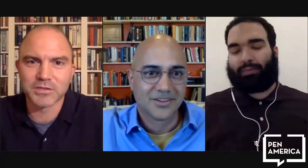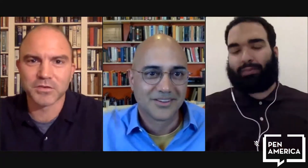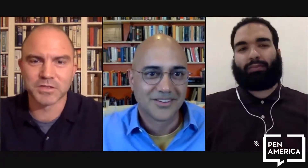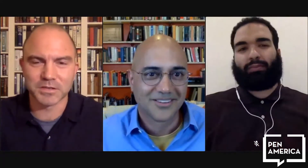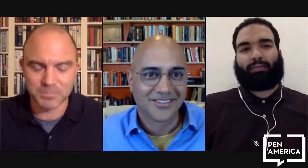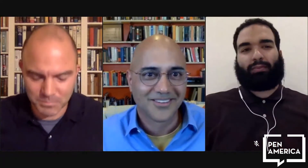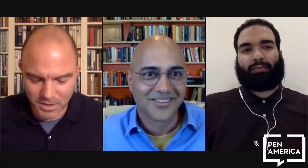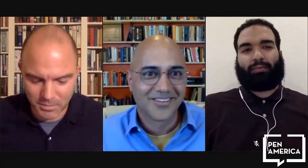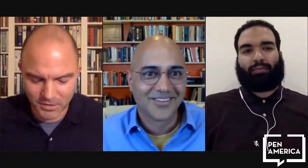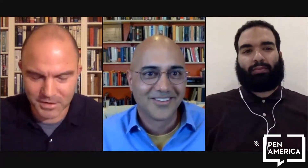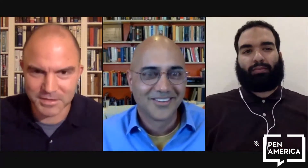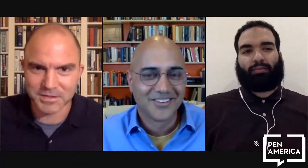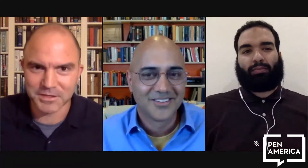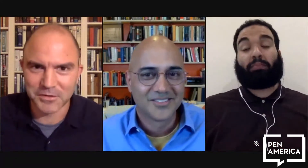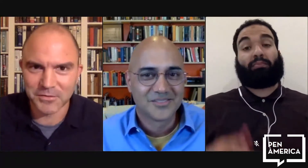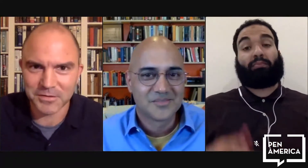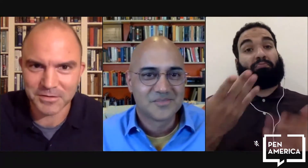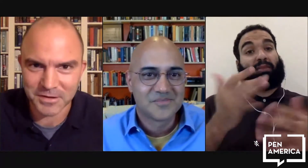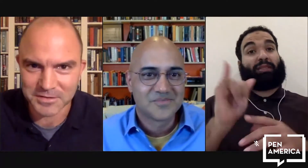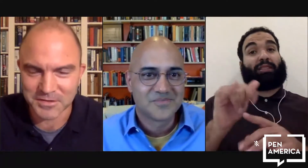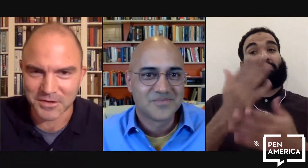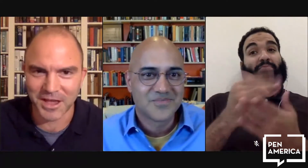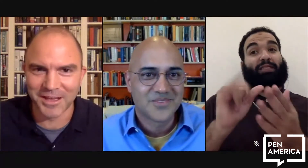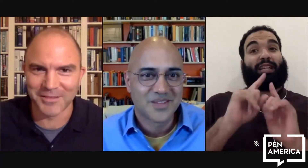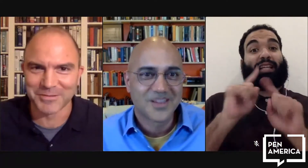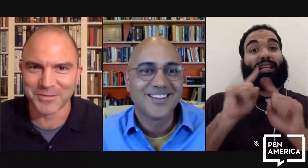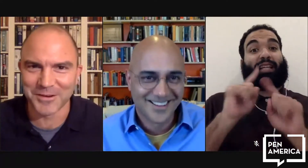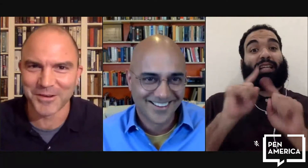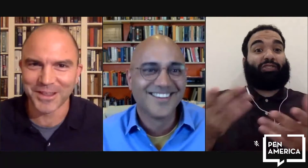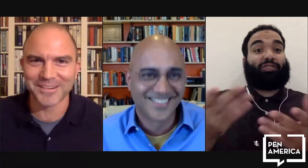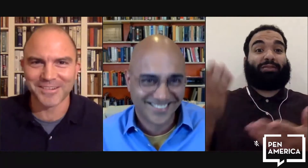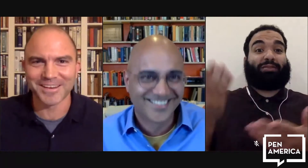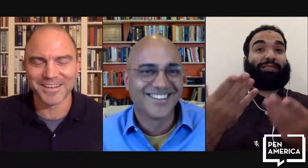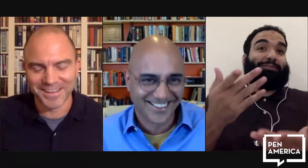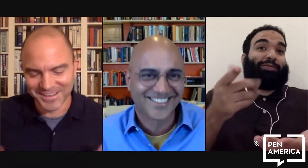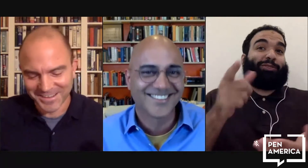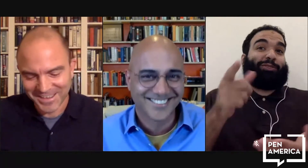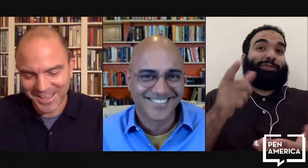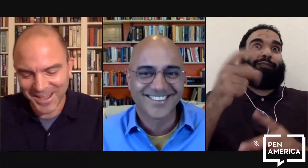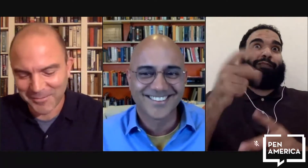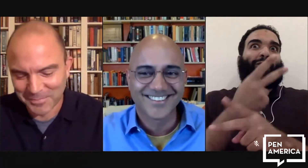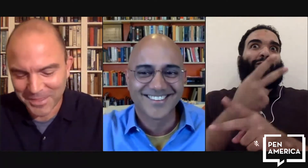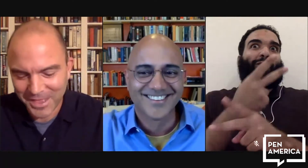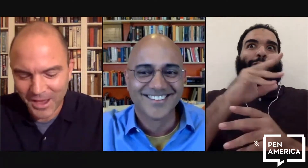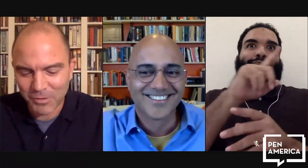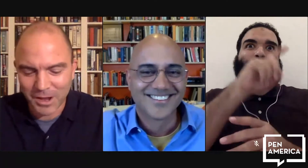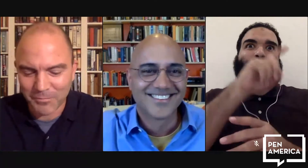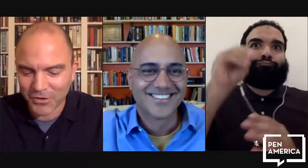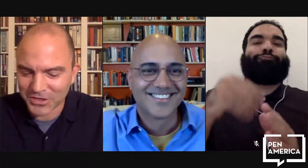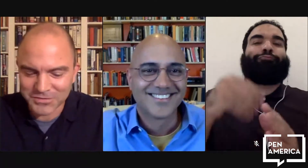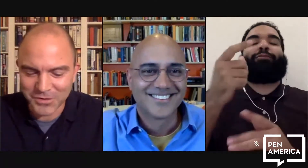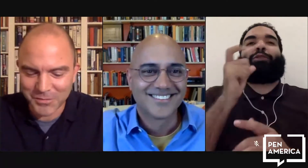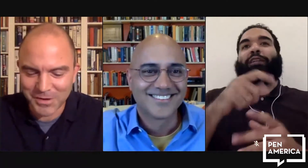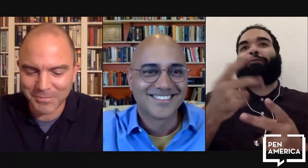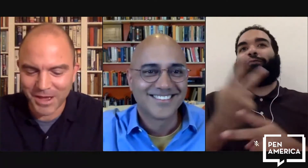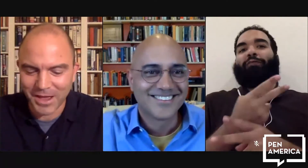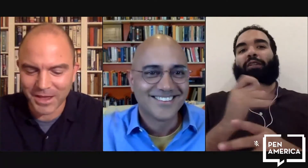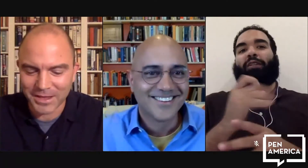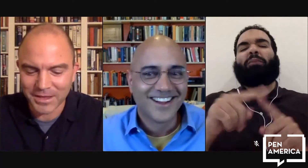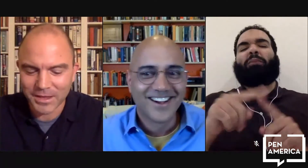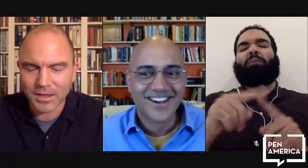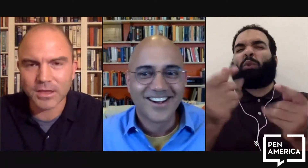the answer, is that being American is that you don't necessarily have to figure it all out, right? Well, a couple more questions before we open